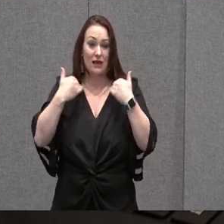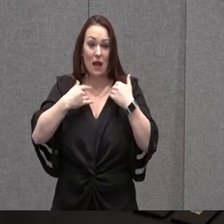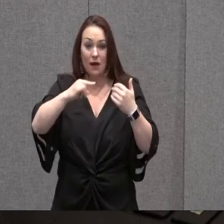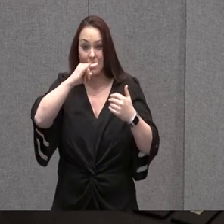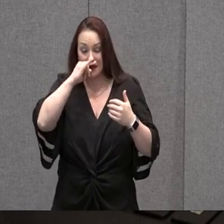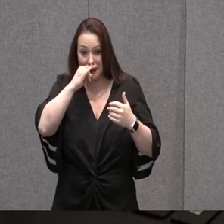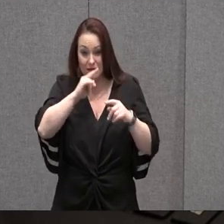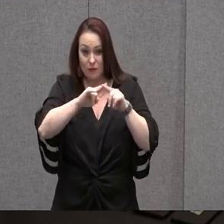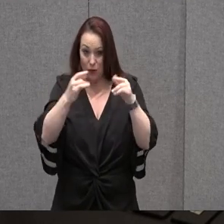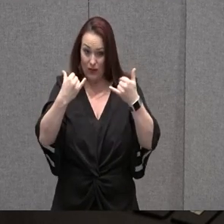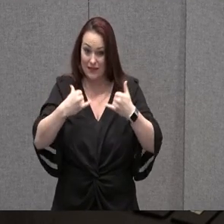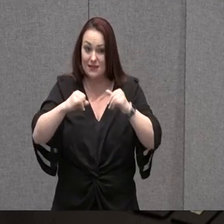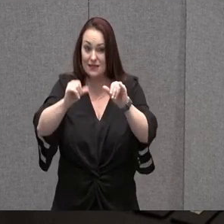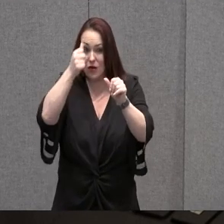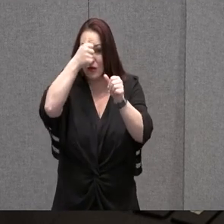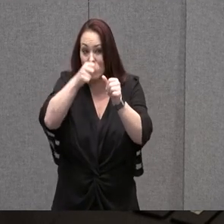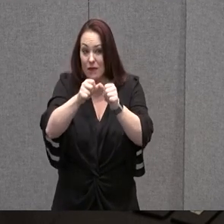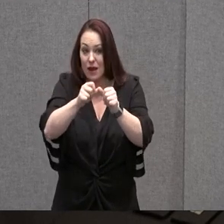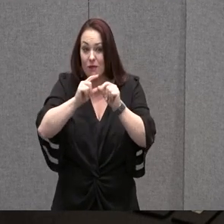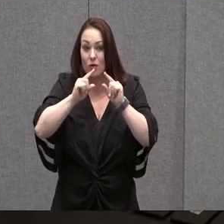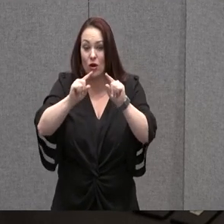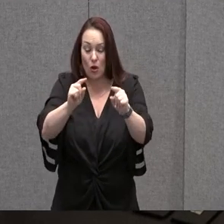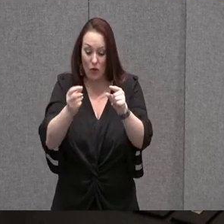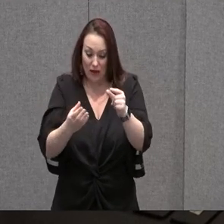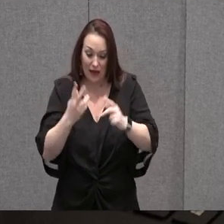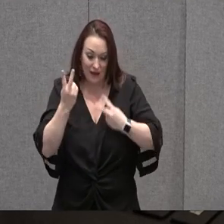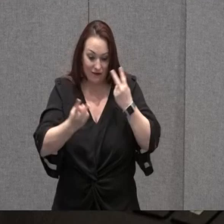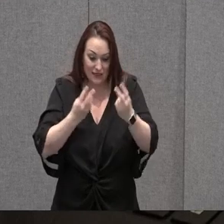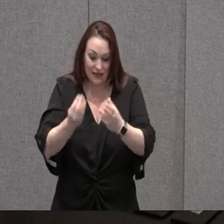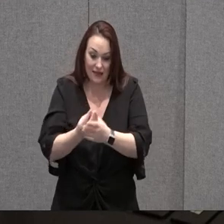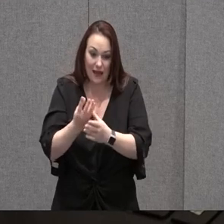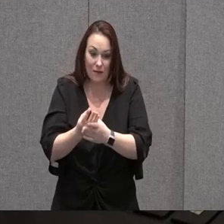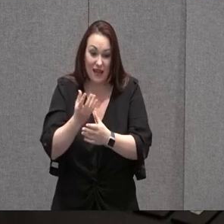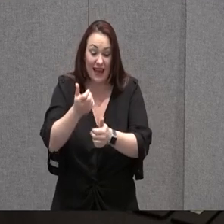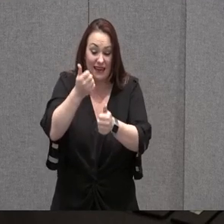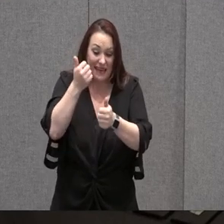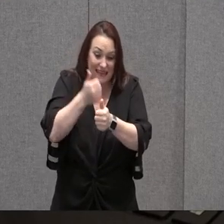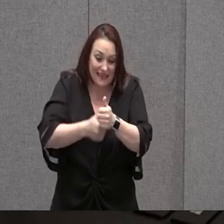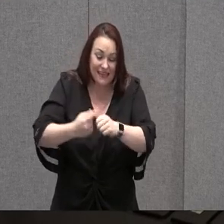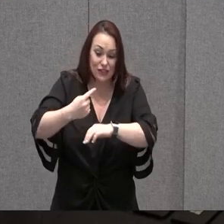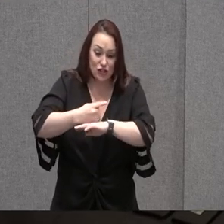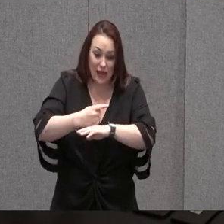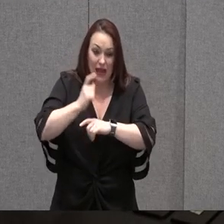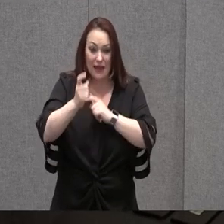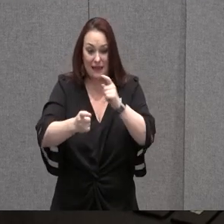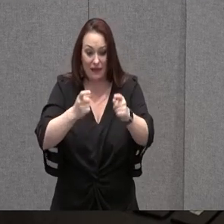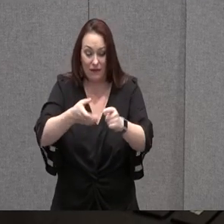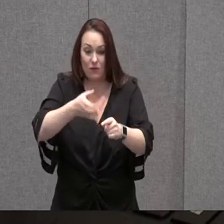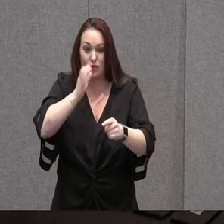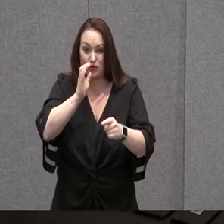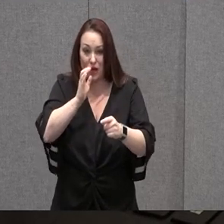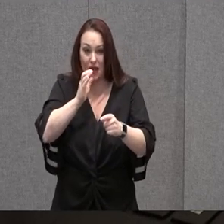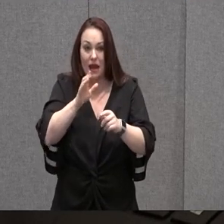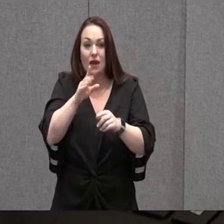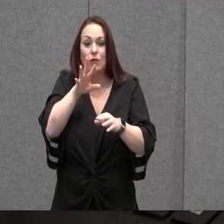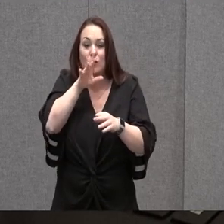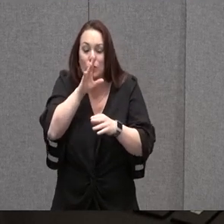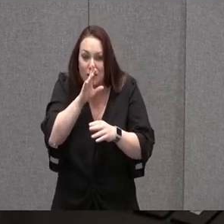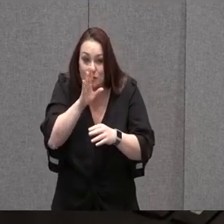but we still remember visiting that plant each day to give him a drink, and sometimes we'd even whisper to him a bit.